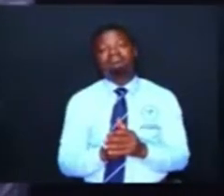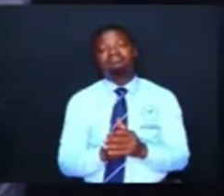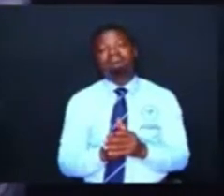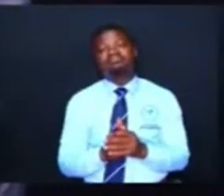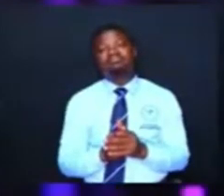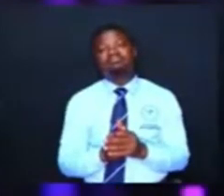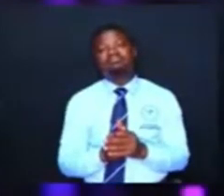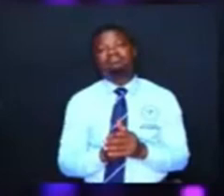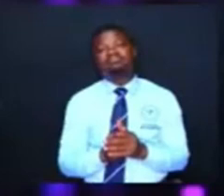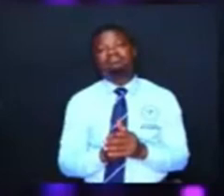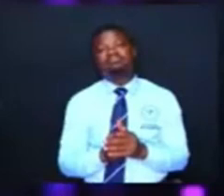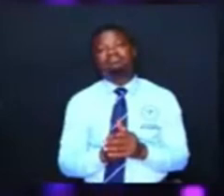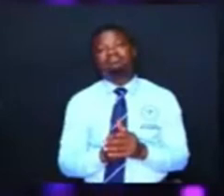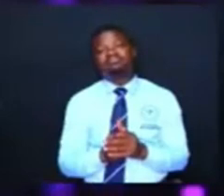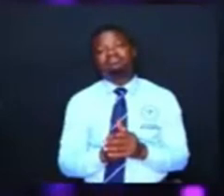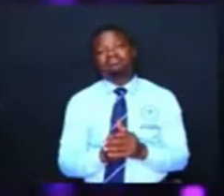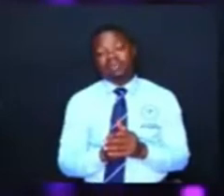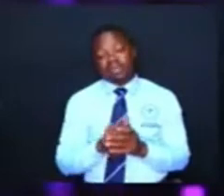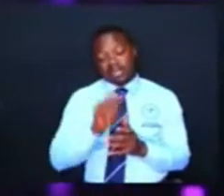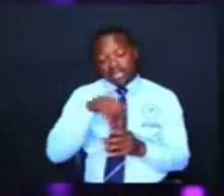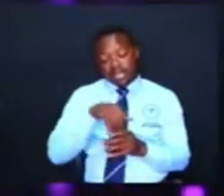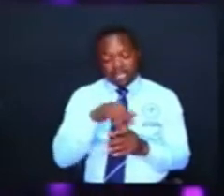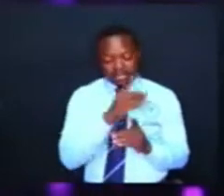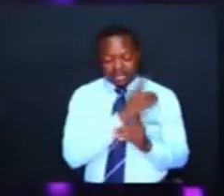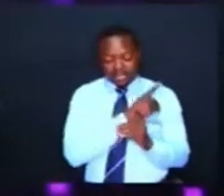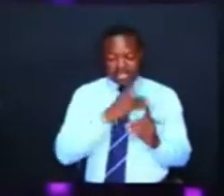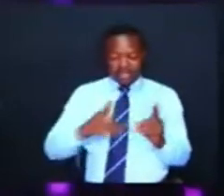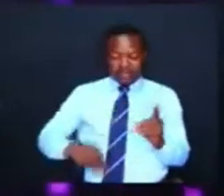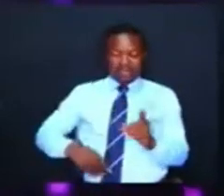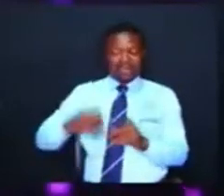I'm sure some of these things David can explain them